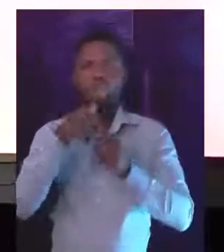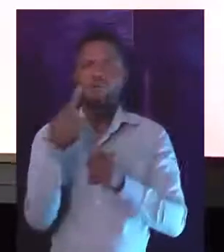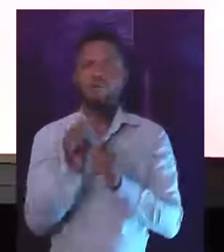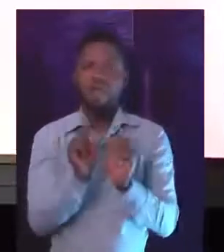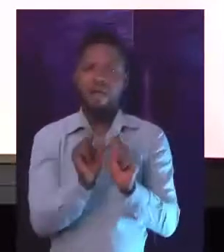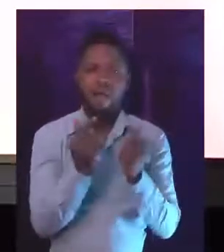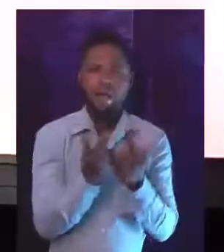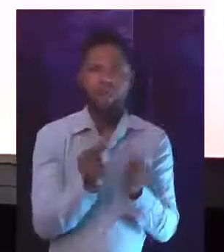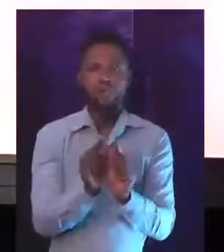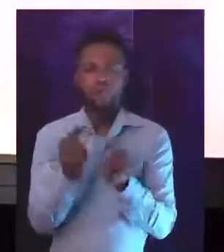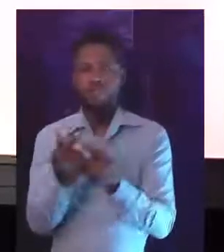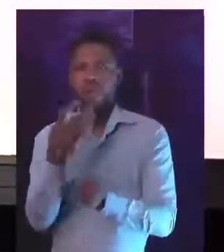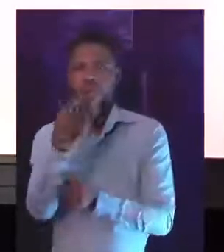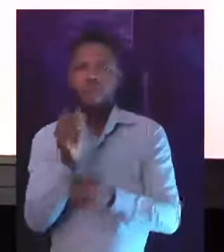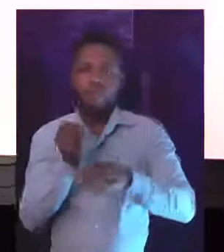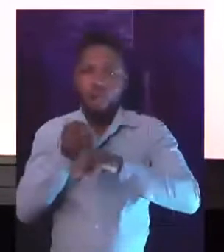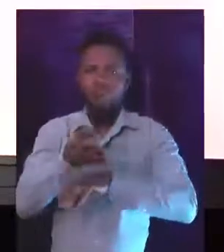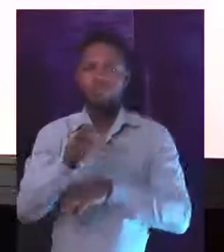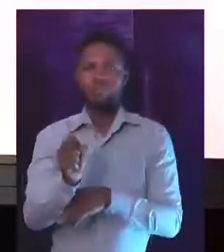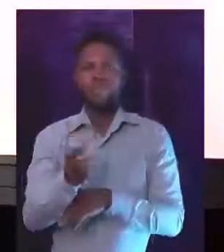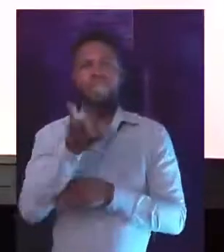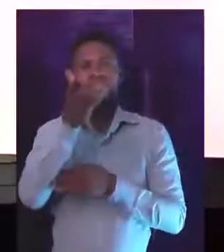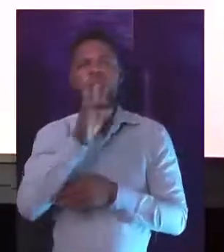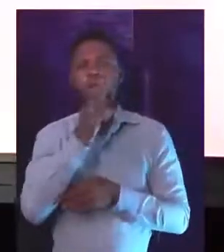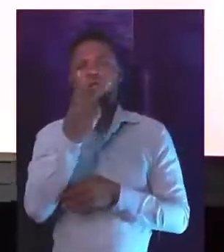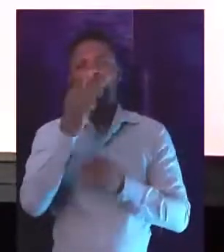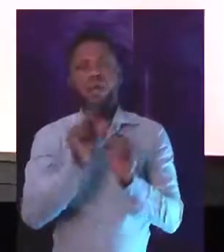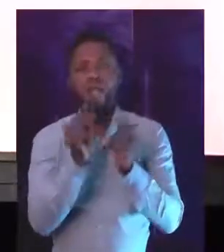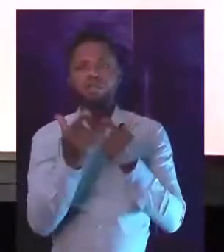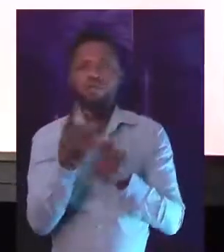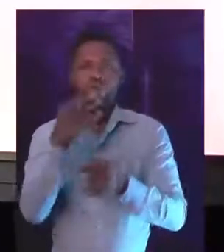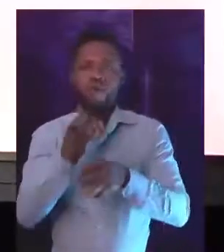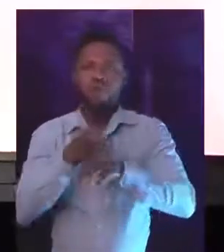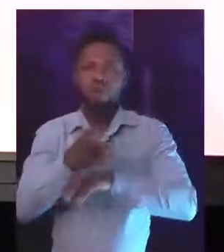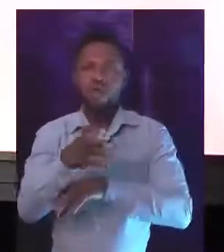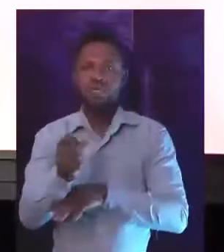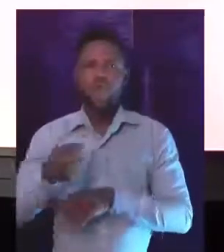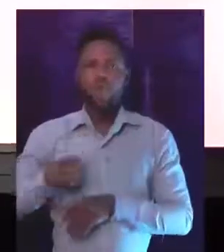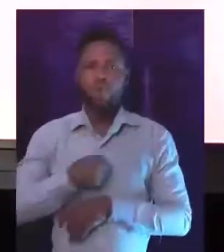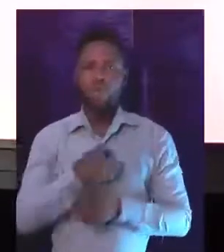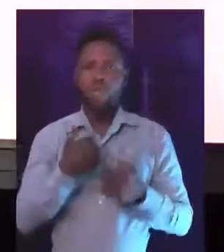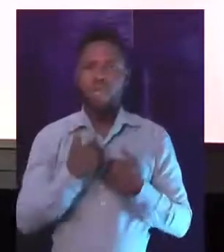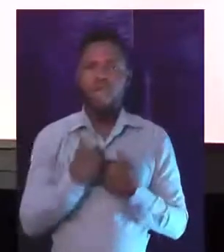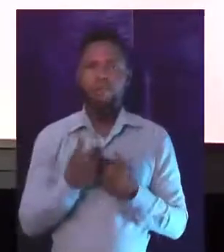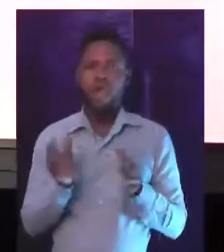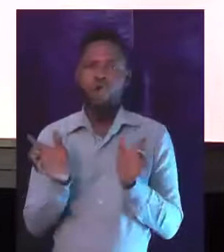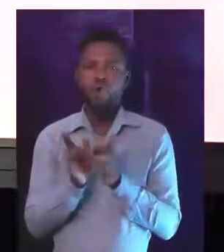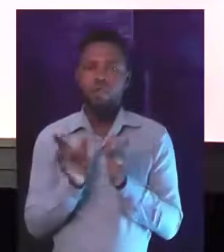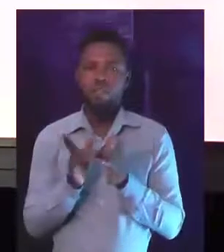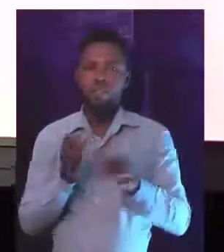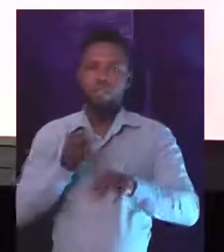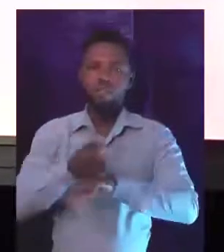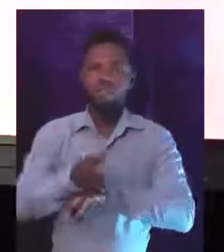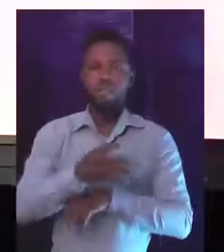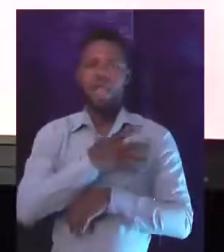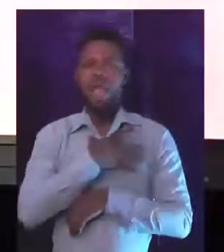before that, I would like to talk about the categories of forces. There are two categories of forces. We